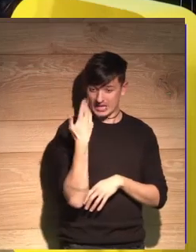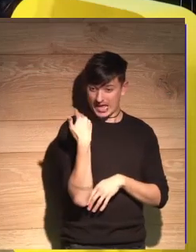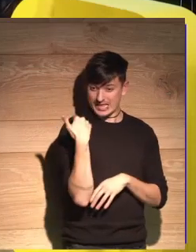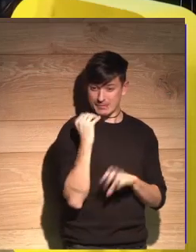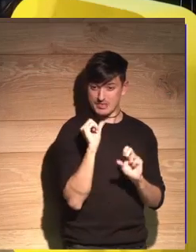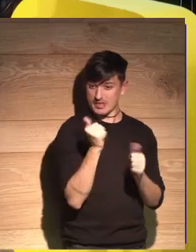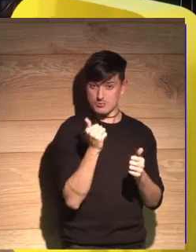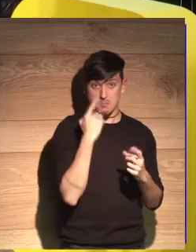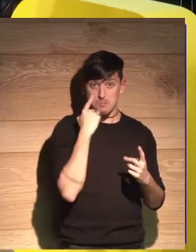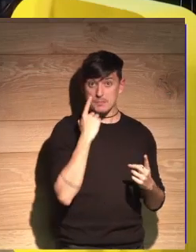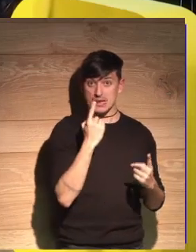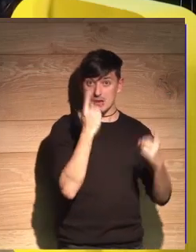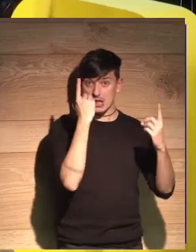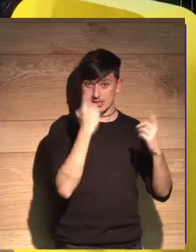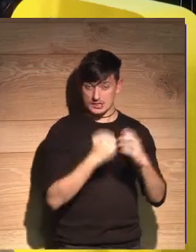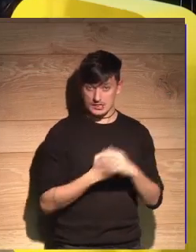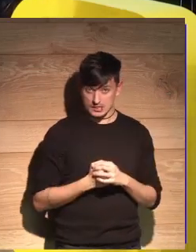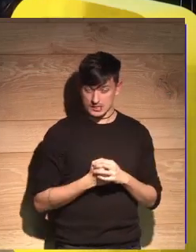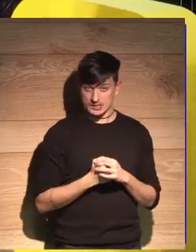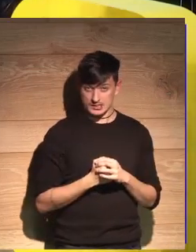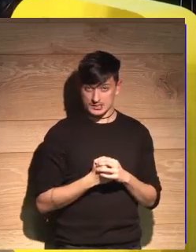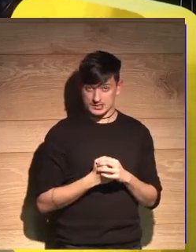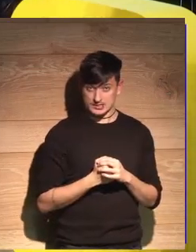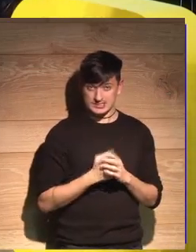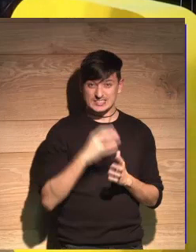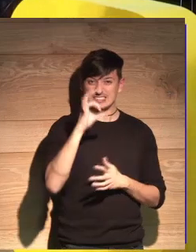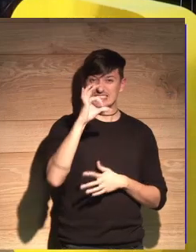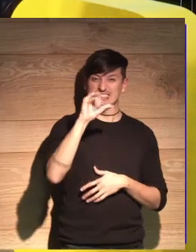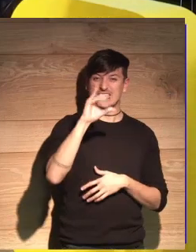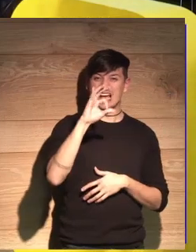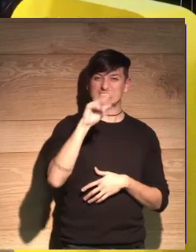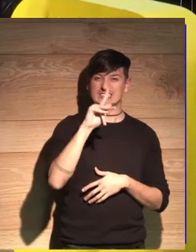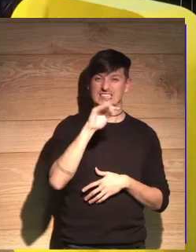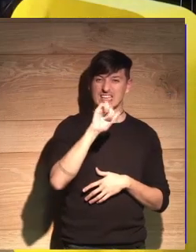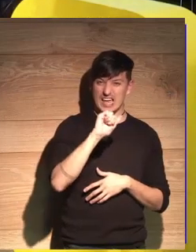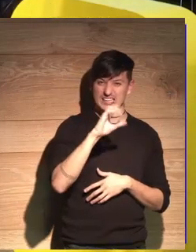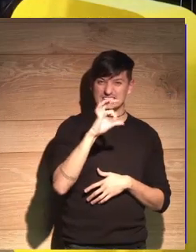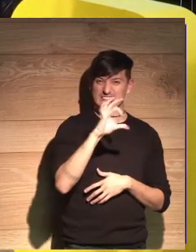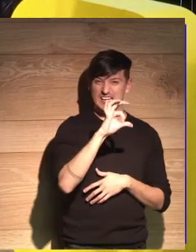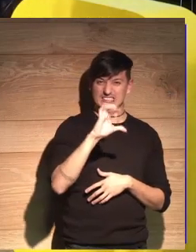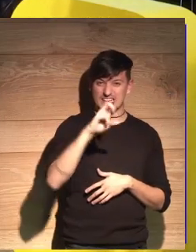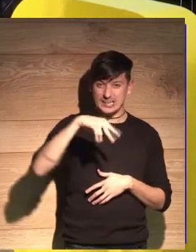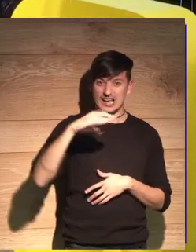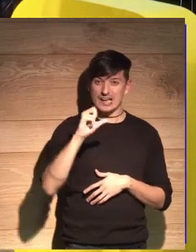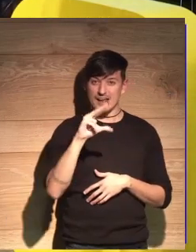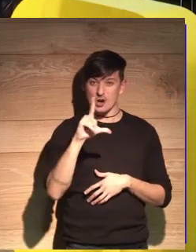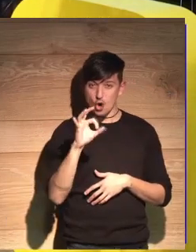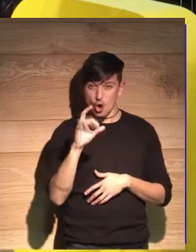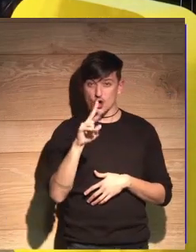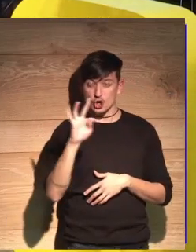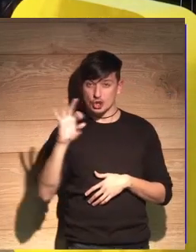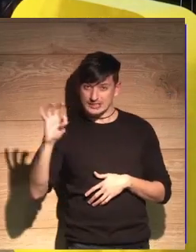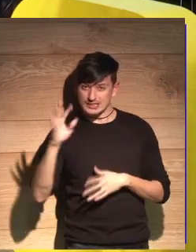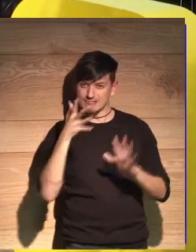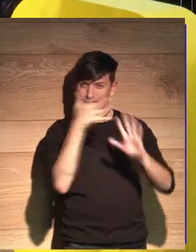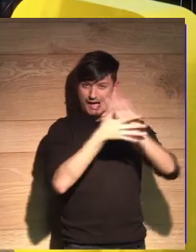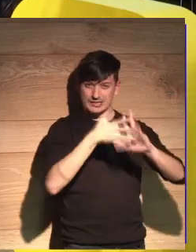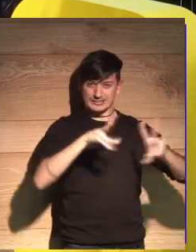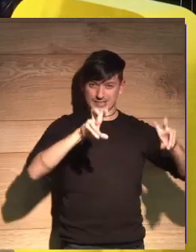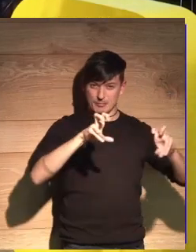interesting events. We started with the first one yesterday, where we have Saskia Sachin and Cardio Brotin, who talked